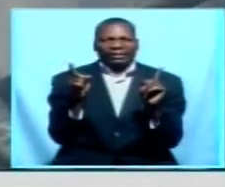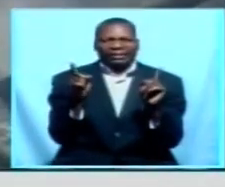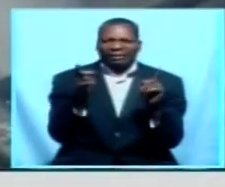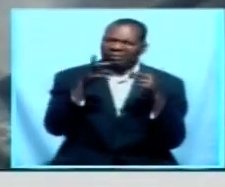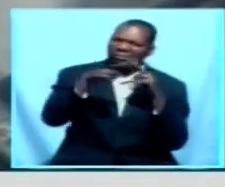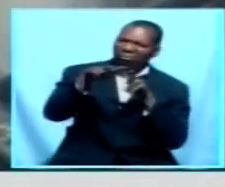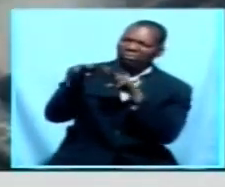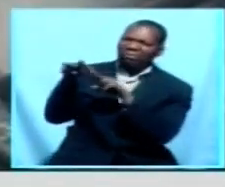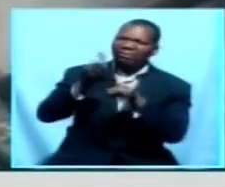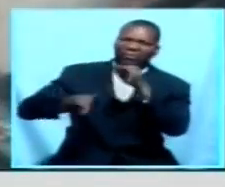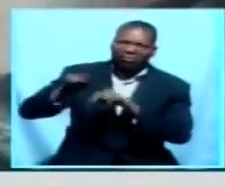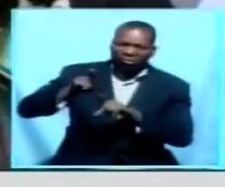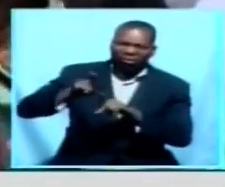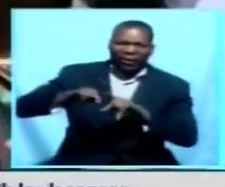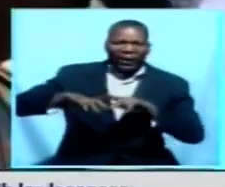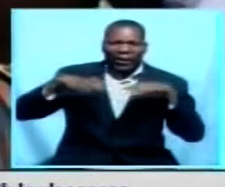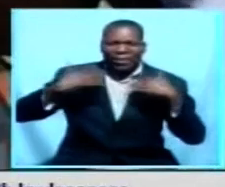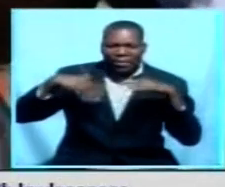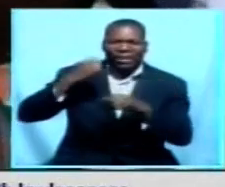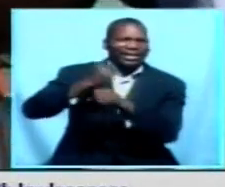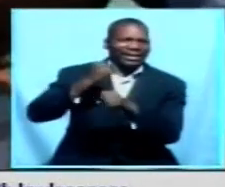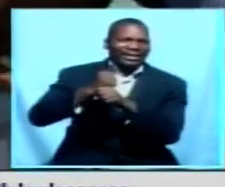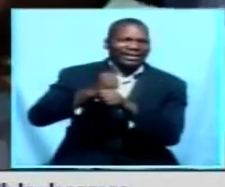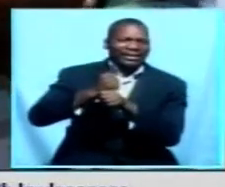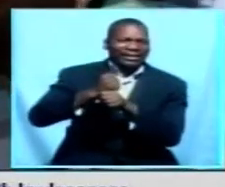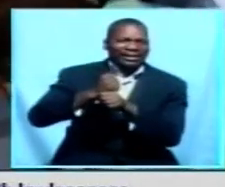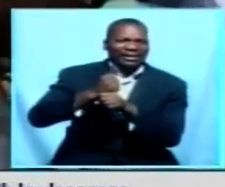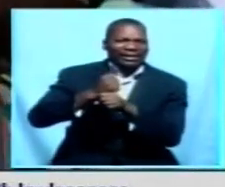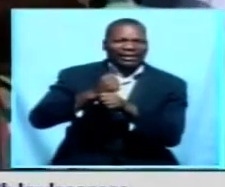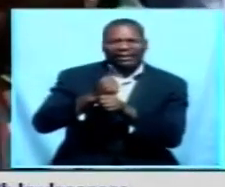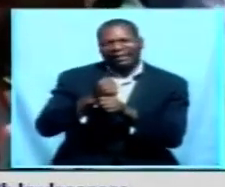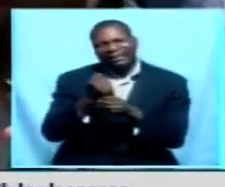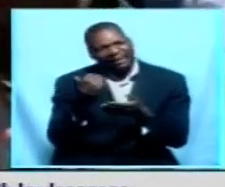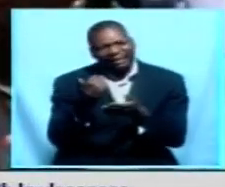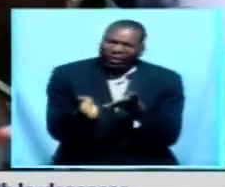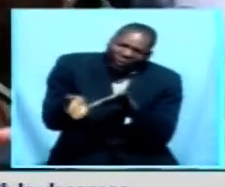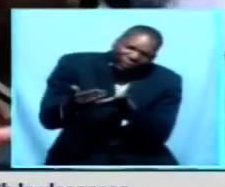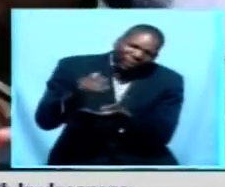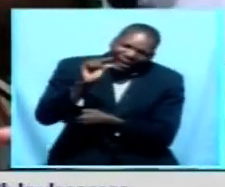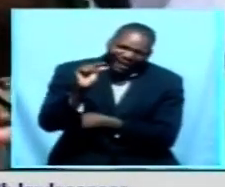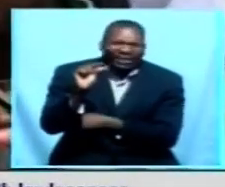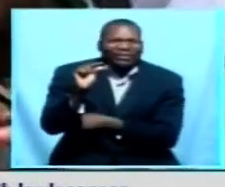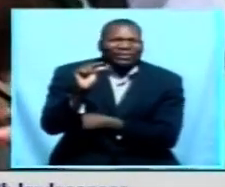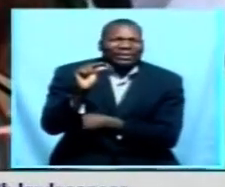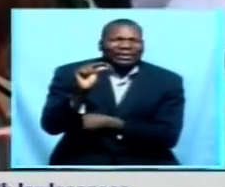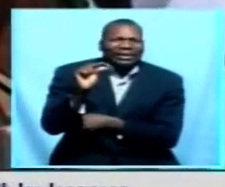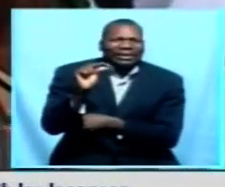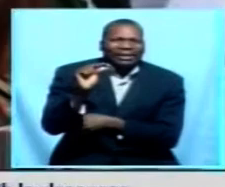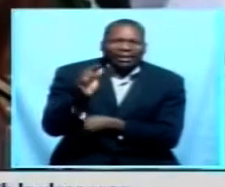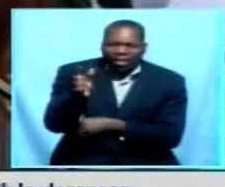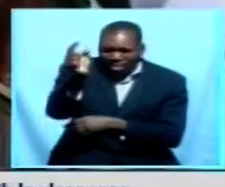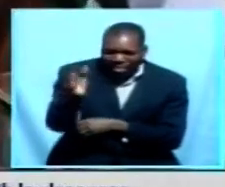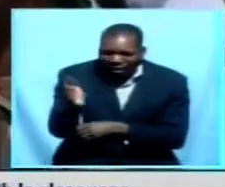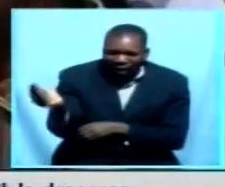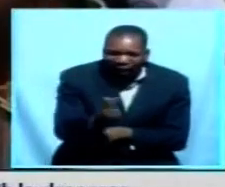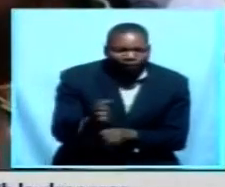people that have worked so hard to do little to earn money for that day. And somebody comes